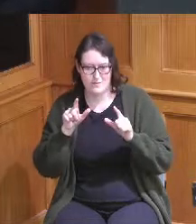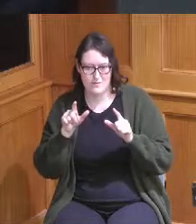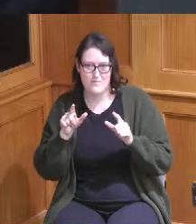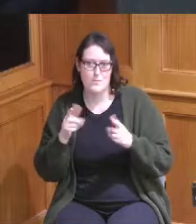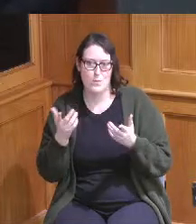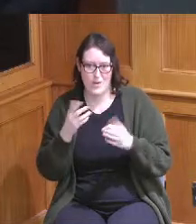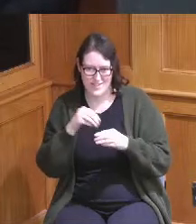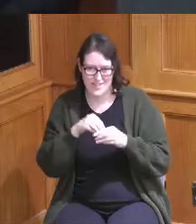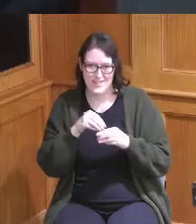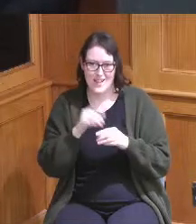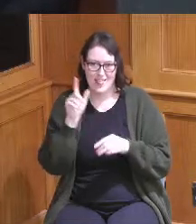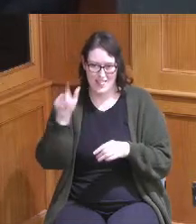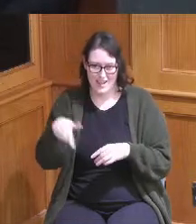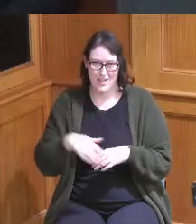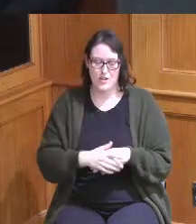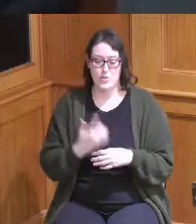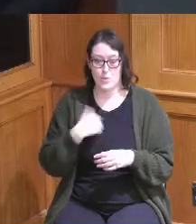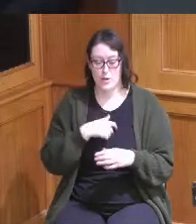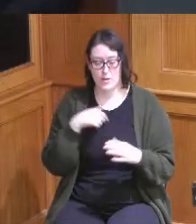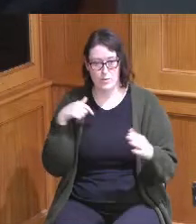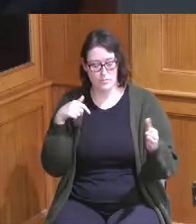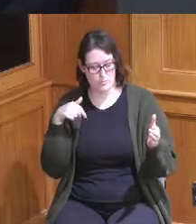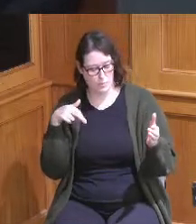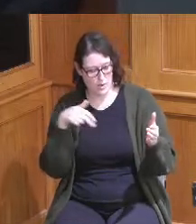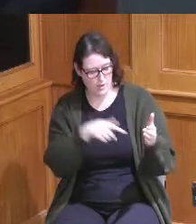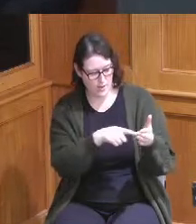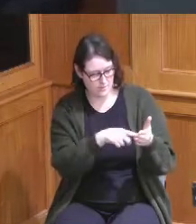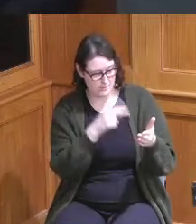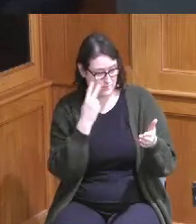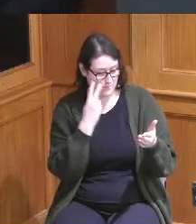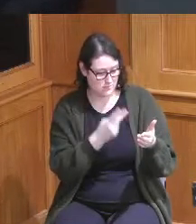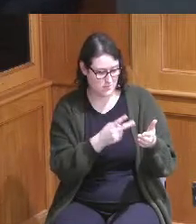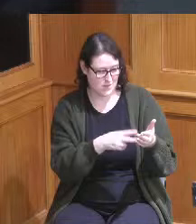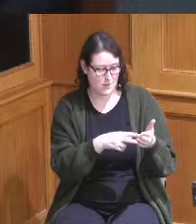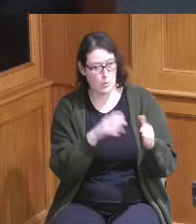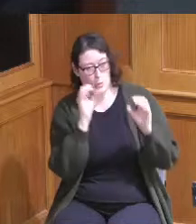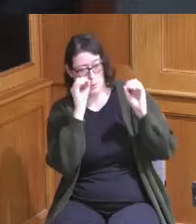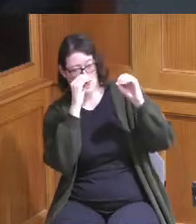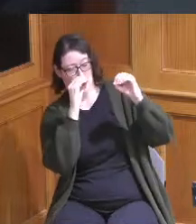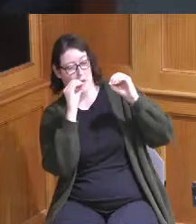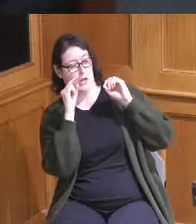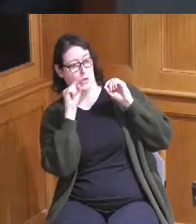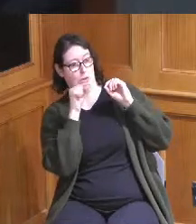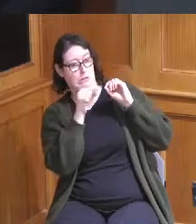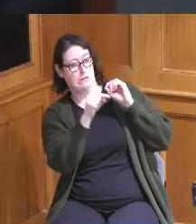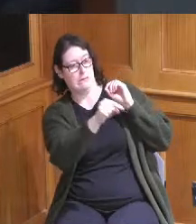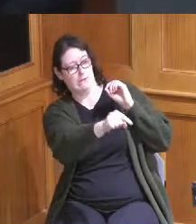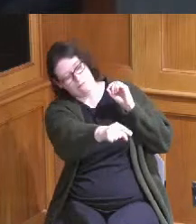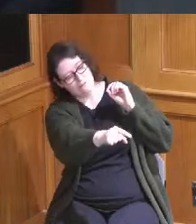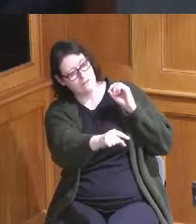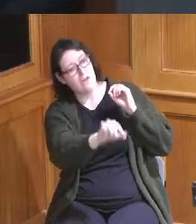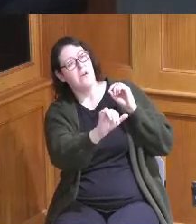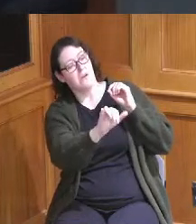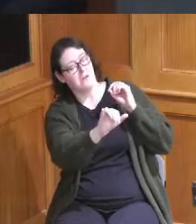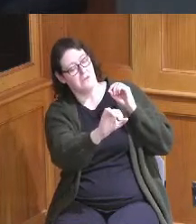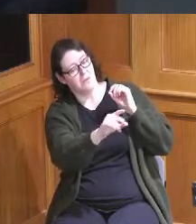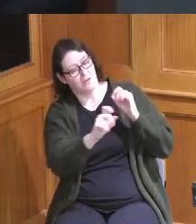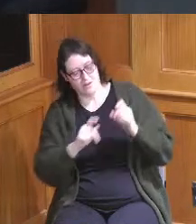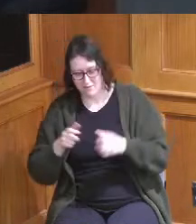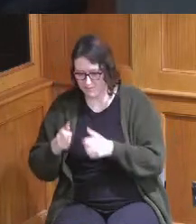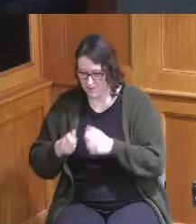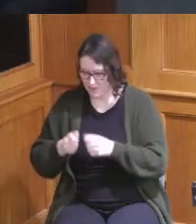job is, and that way when we walk up, oh, there's the code, or we use binoculars, and we don't, okay, and then we have a